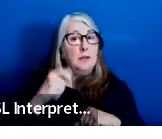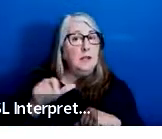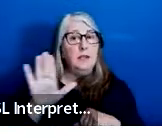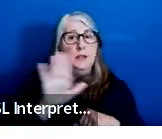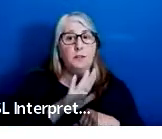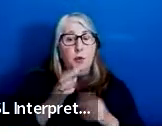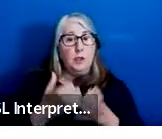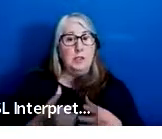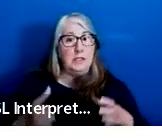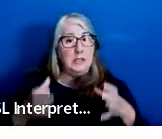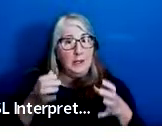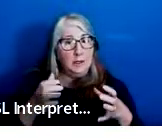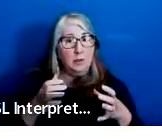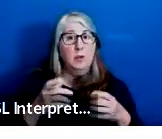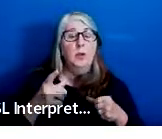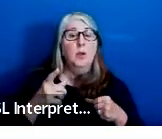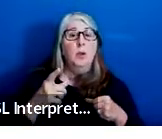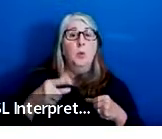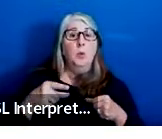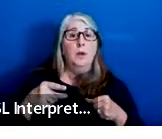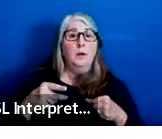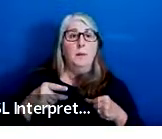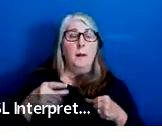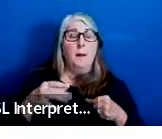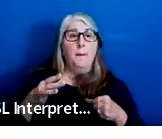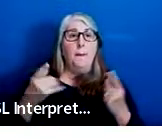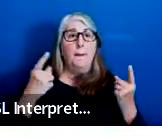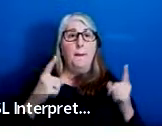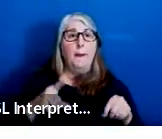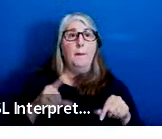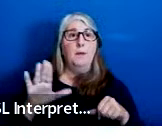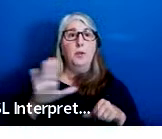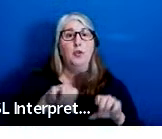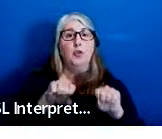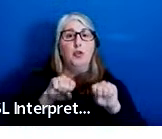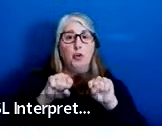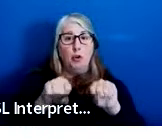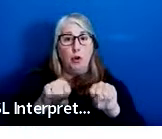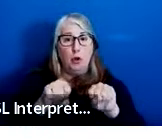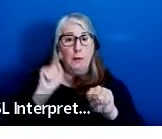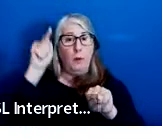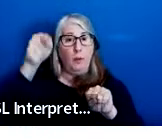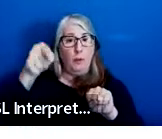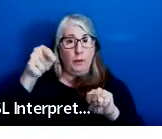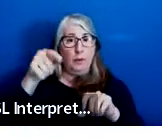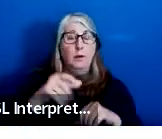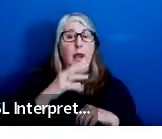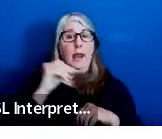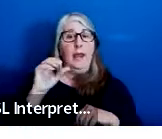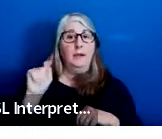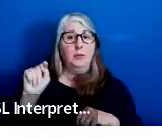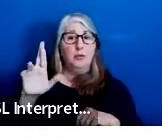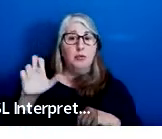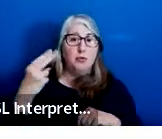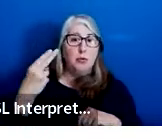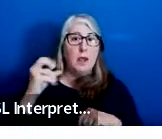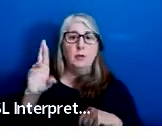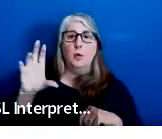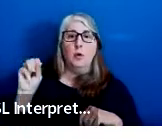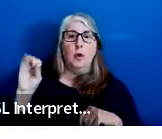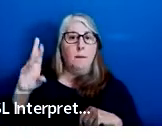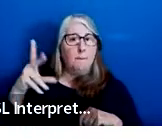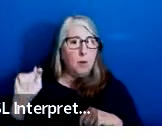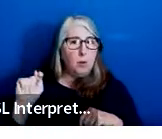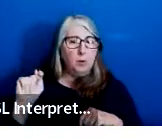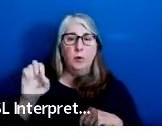containers where you have put your cart out at the curb and there's trash or composting